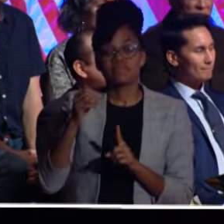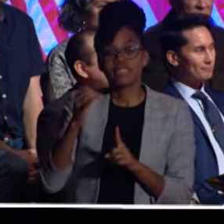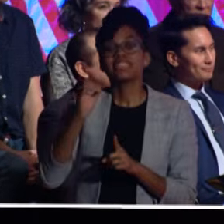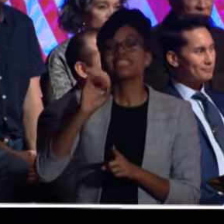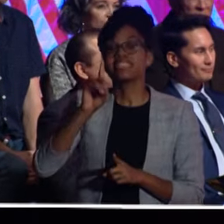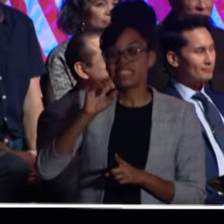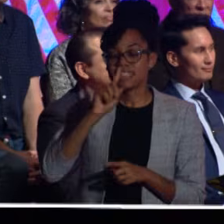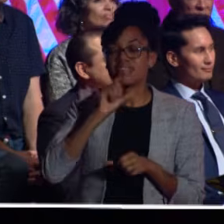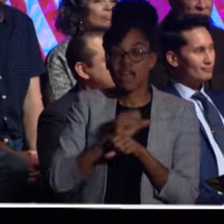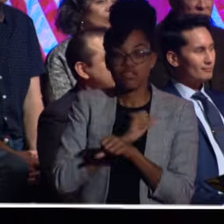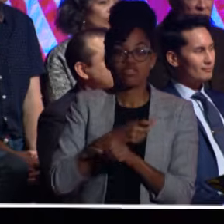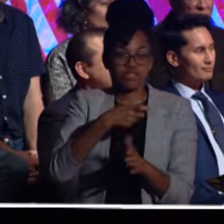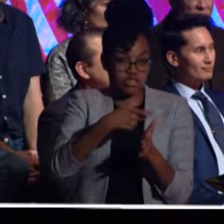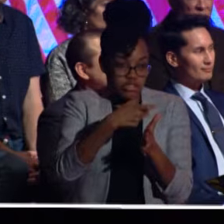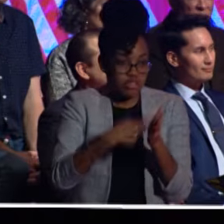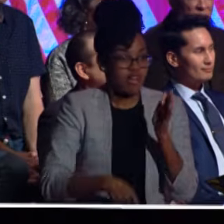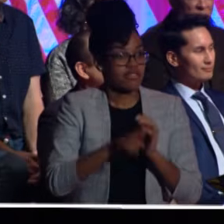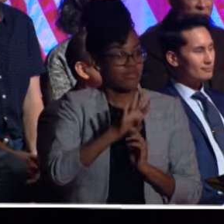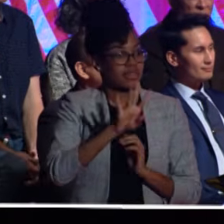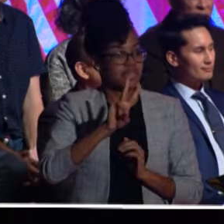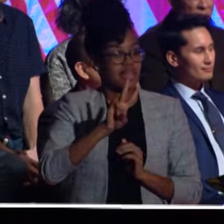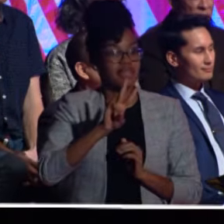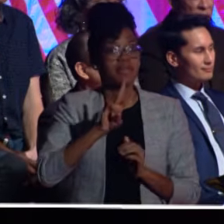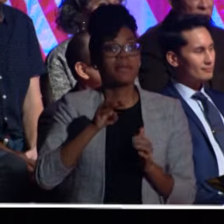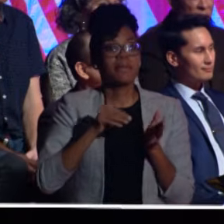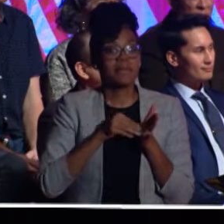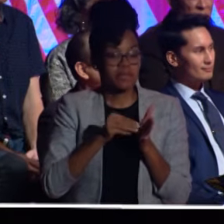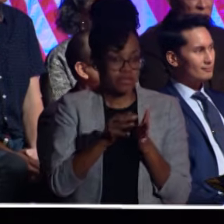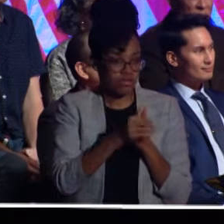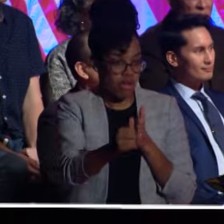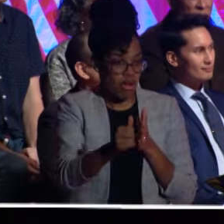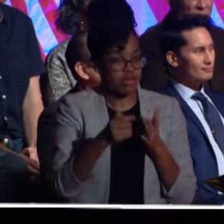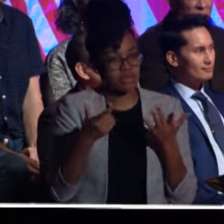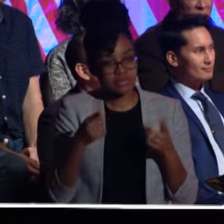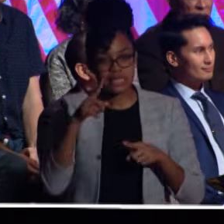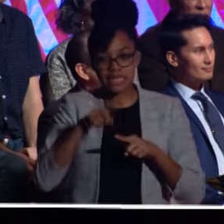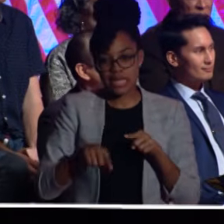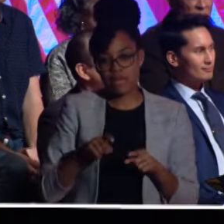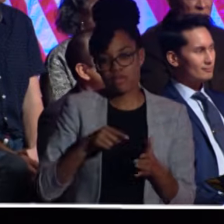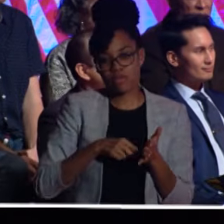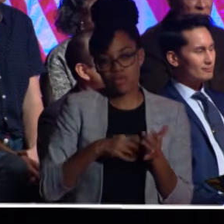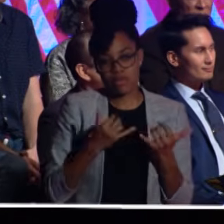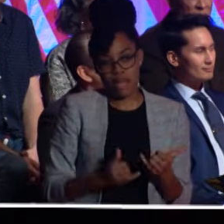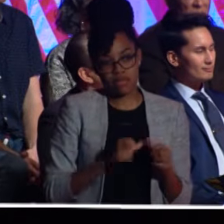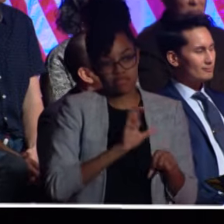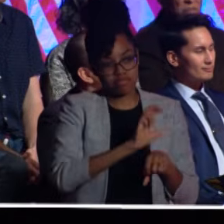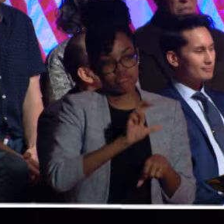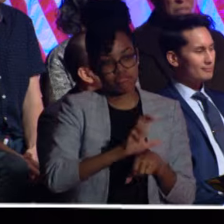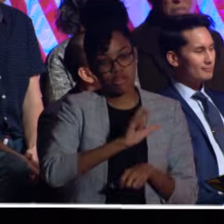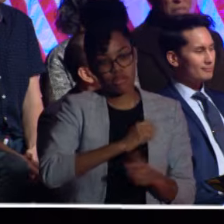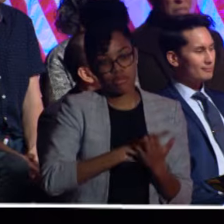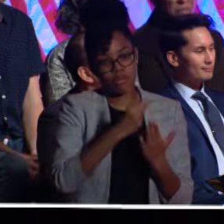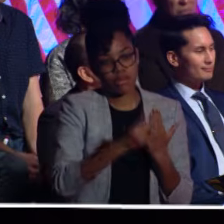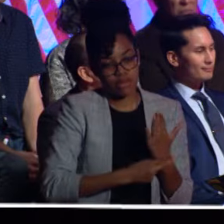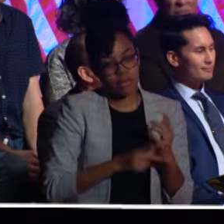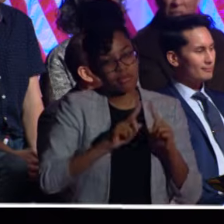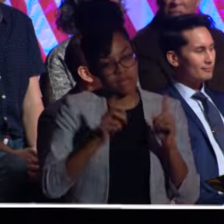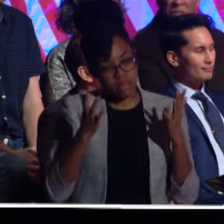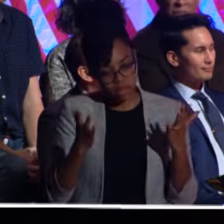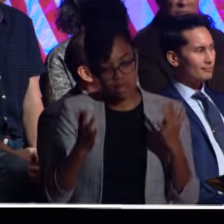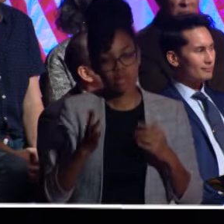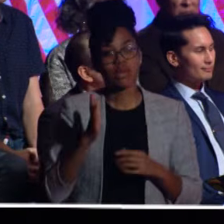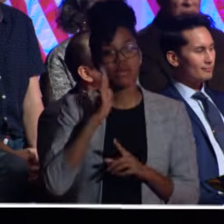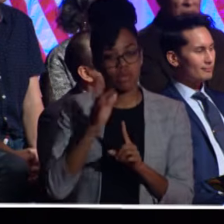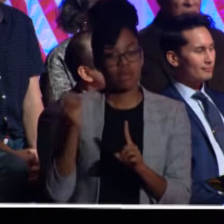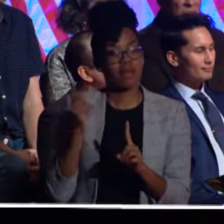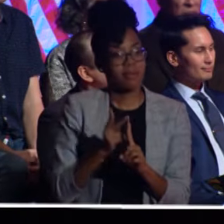funded this important relief this year. But we should come back to it soon, because our families who are feeling the pinch on